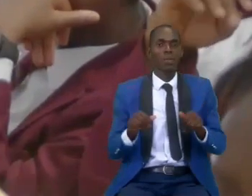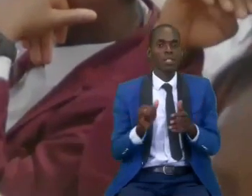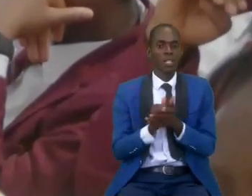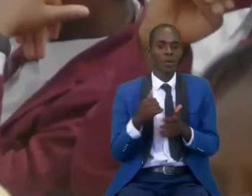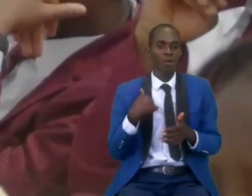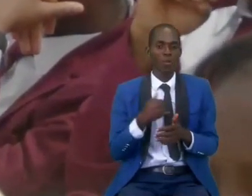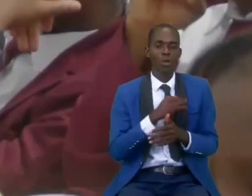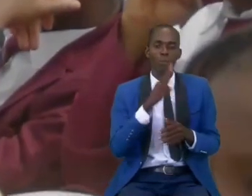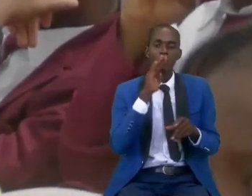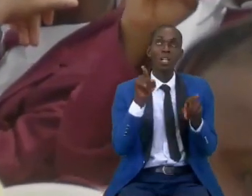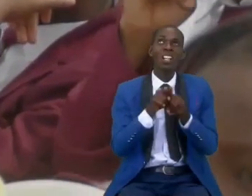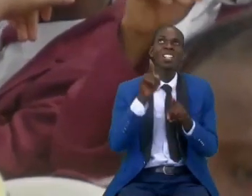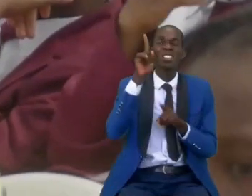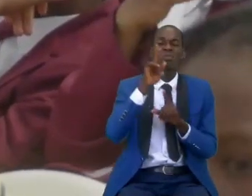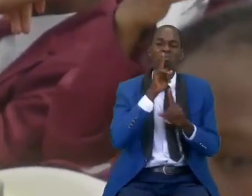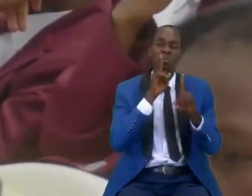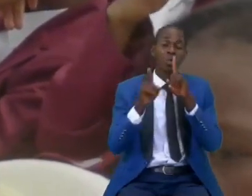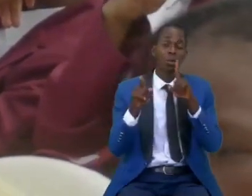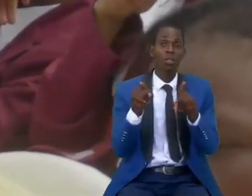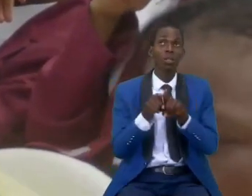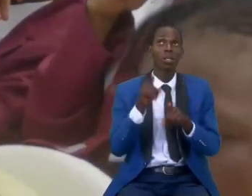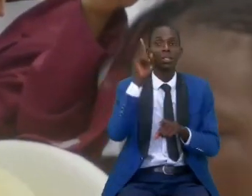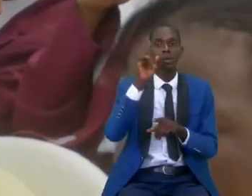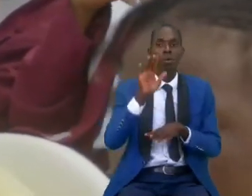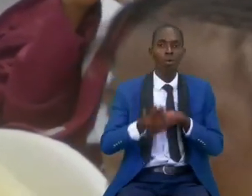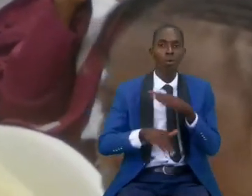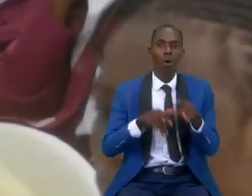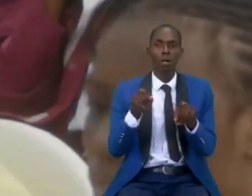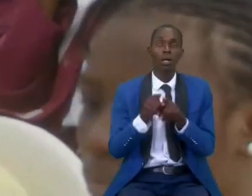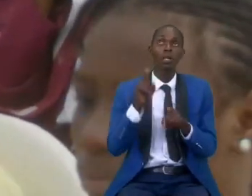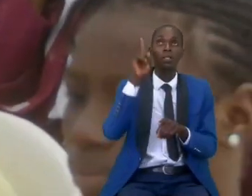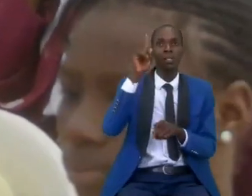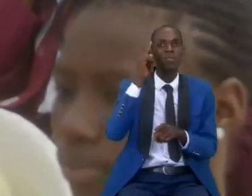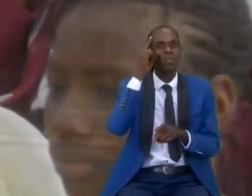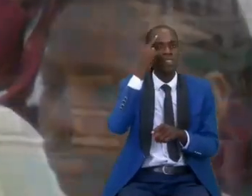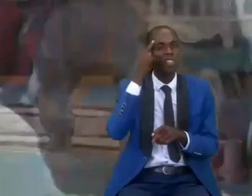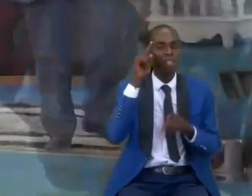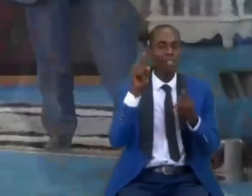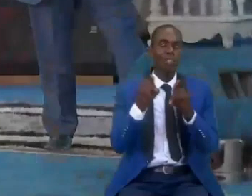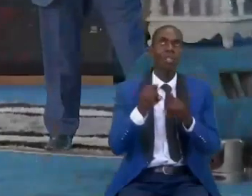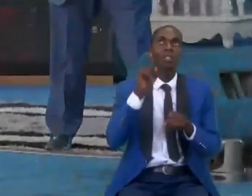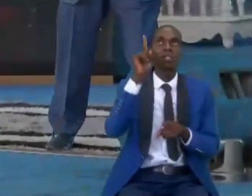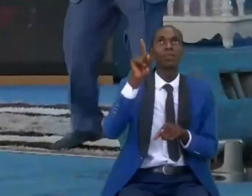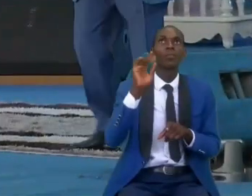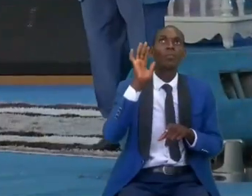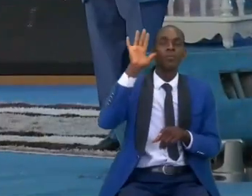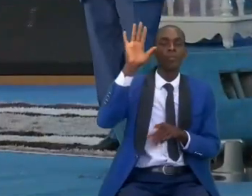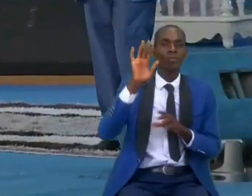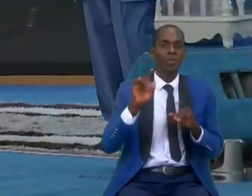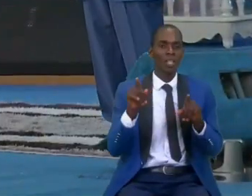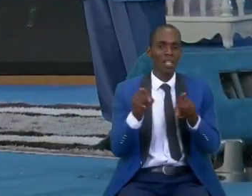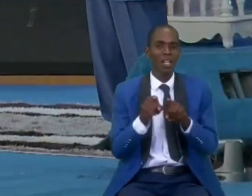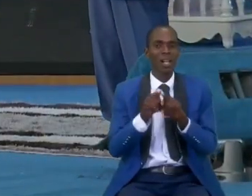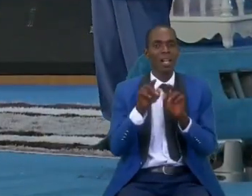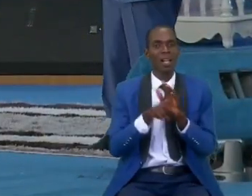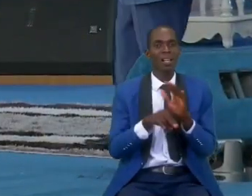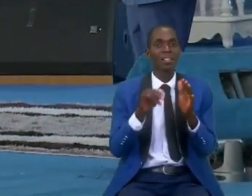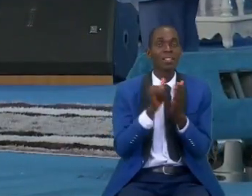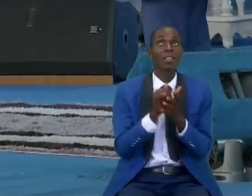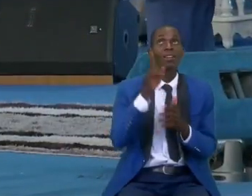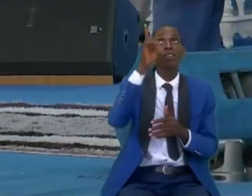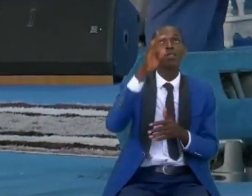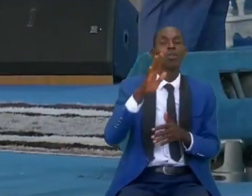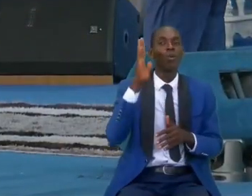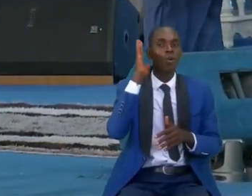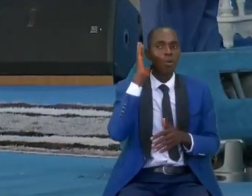that will think like him. His likeness, that God will like what comes out of our lives. And then